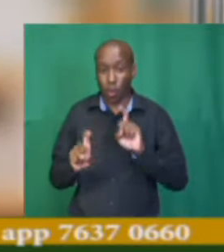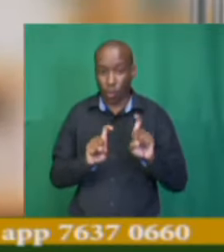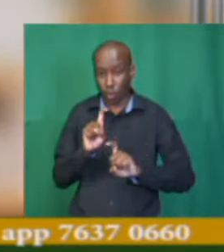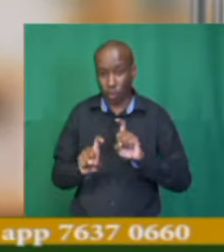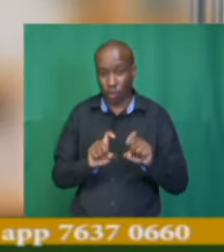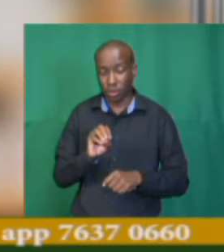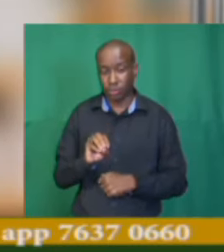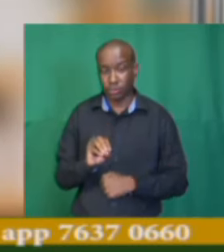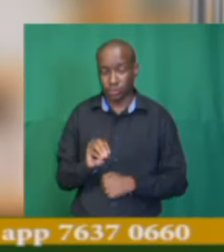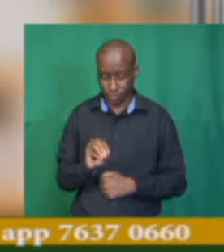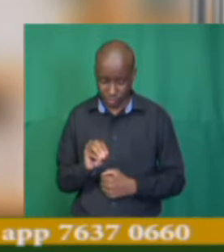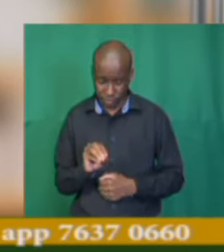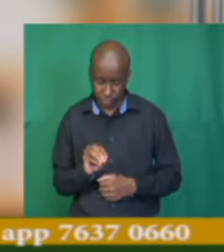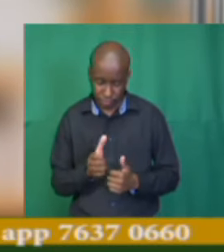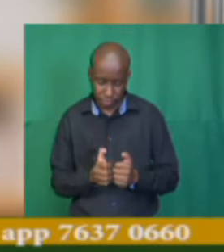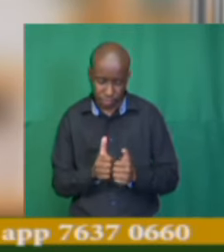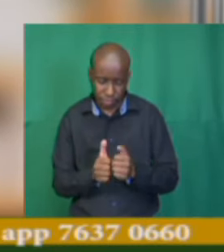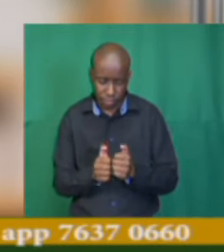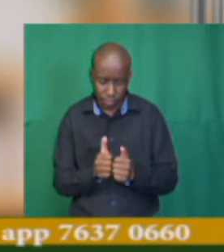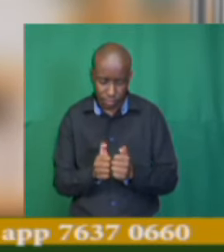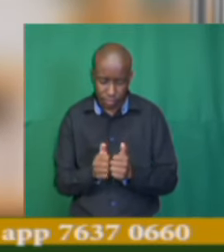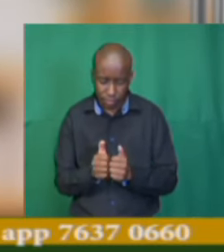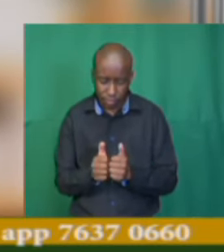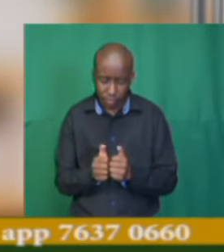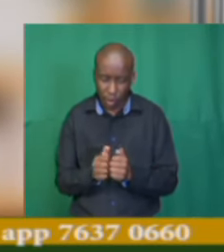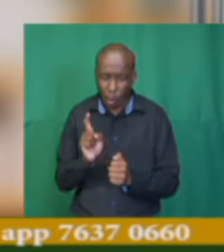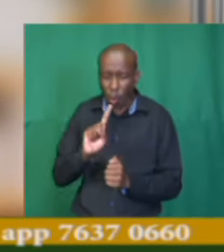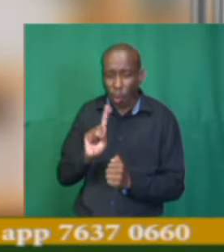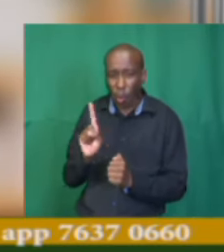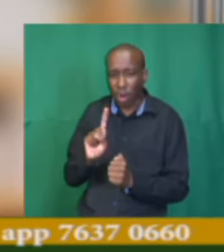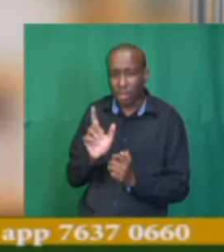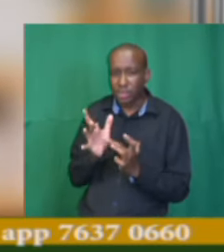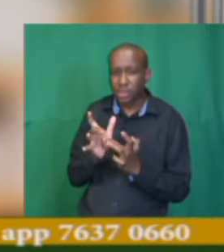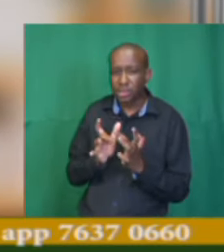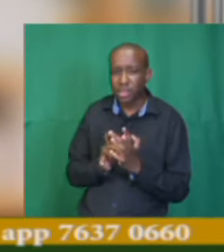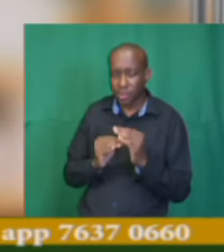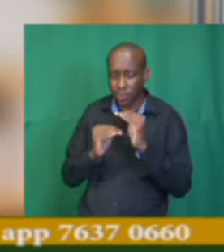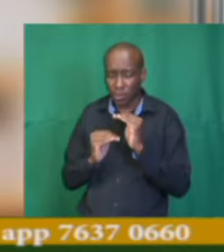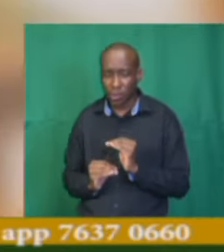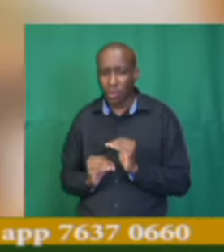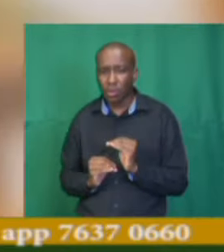okay. Let me. The take question it. says, what is the sign of Jesus' humility?